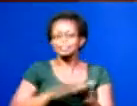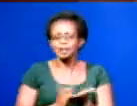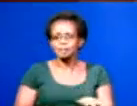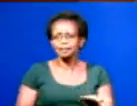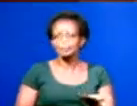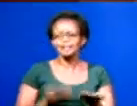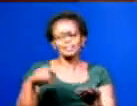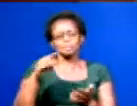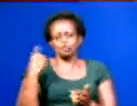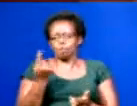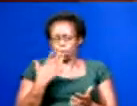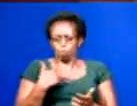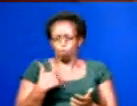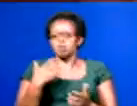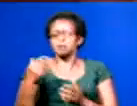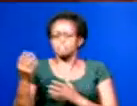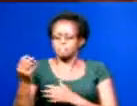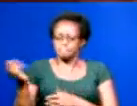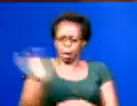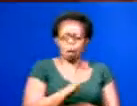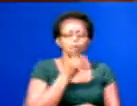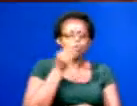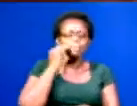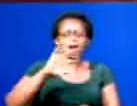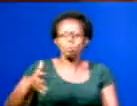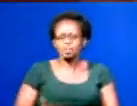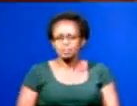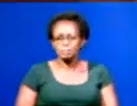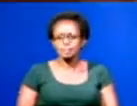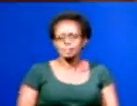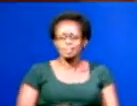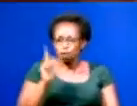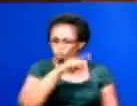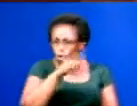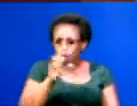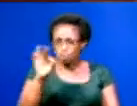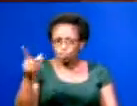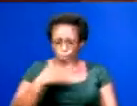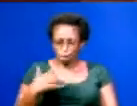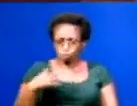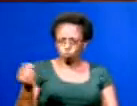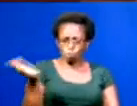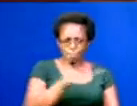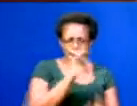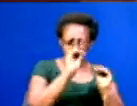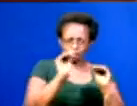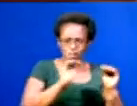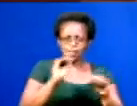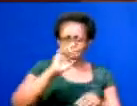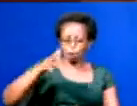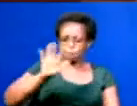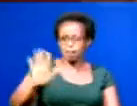to their home counties. Is it an offense to demand that you repeat transfer to your own counties, Mr. Speaker? And therefore, the TSC must be called to